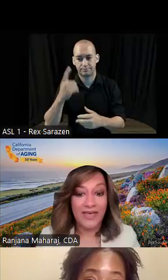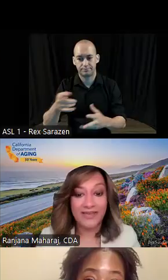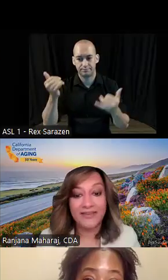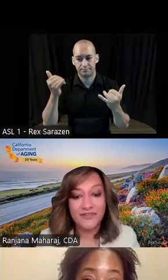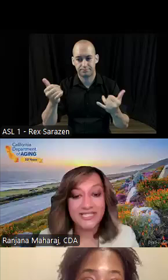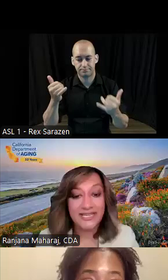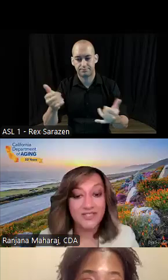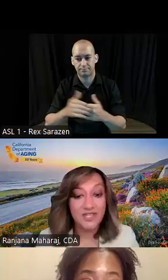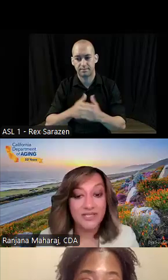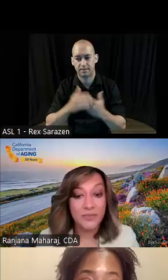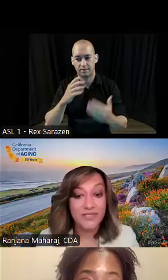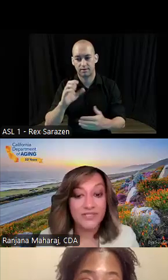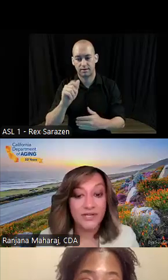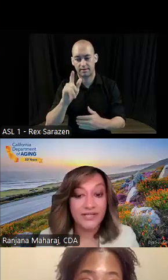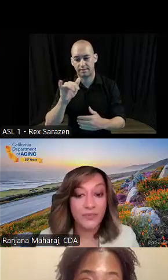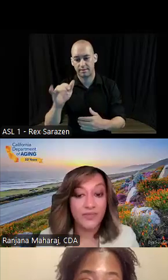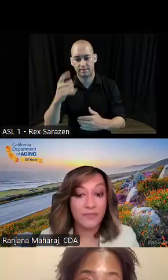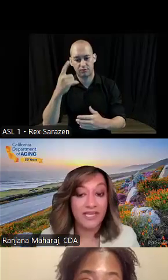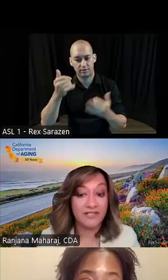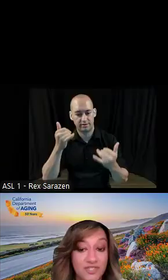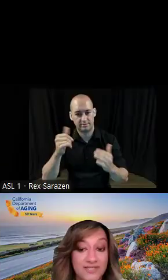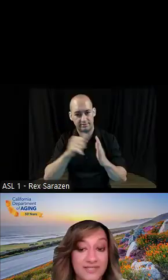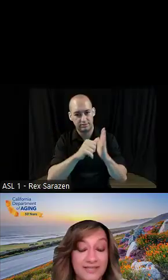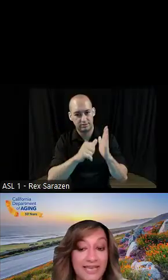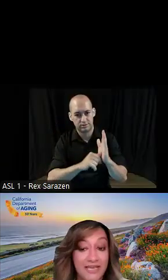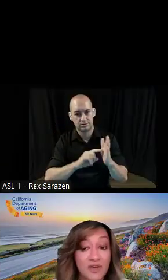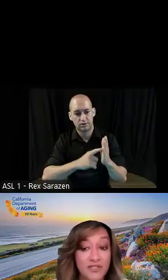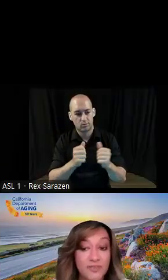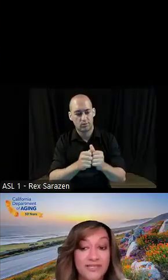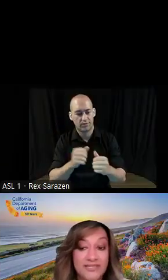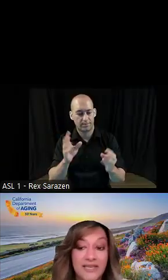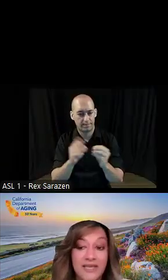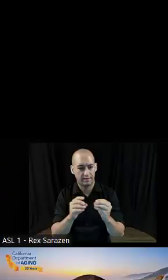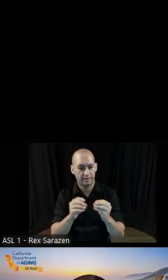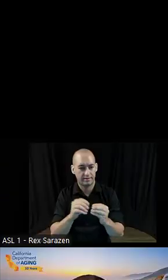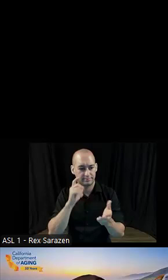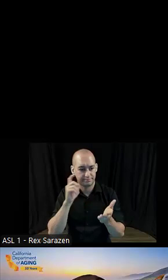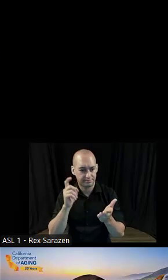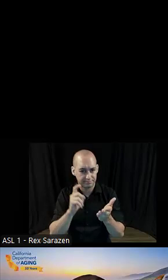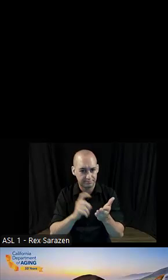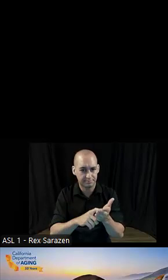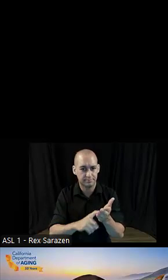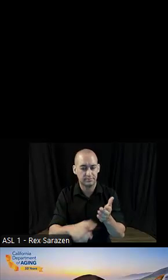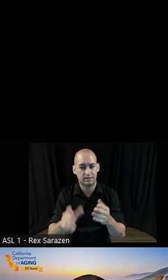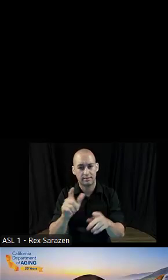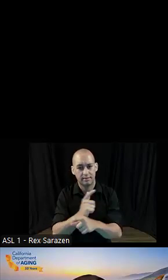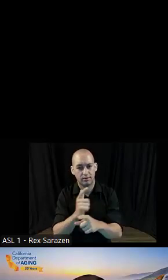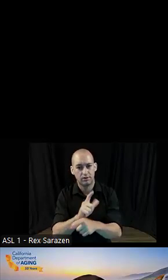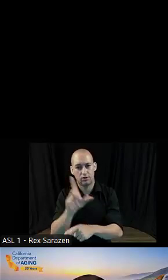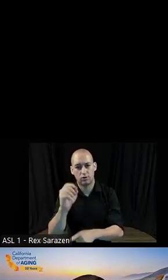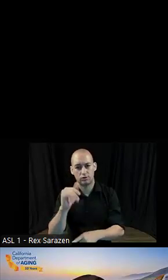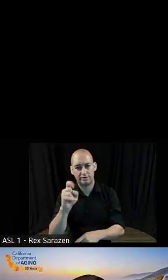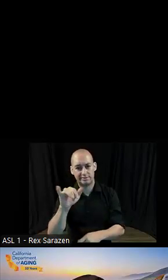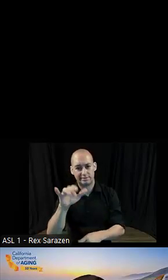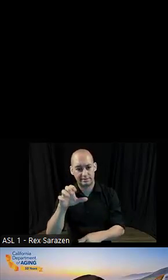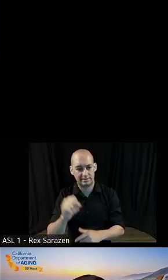Thank you, Kelly. For today's agenda, we started with the meeting logistics and land acknowledgement. Next, we have opening remarks from Director